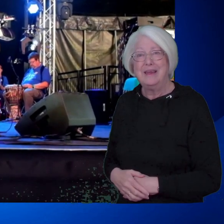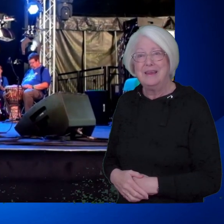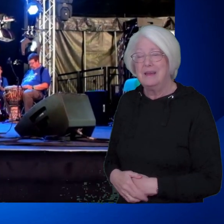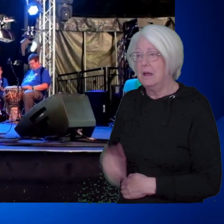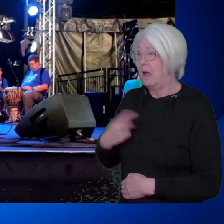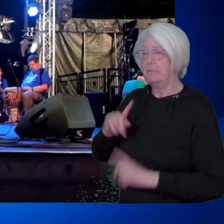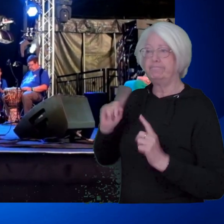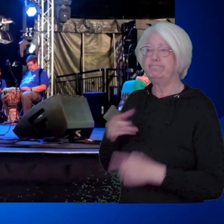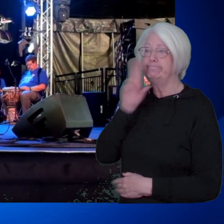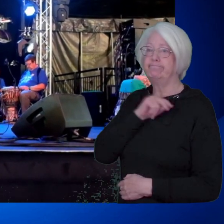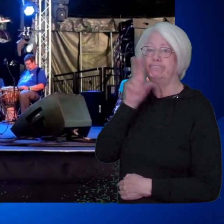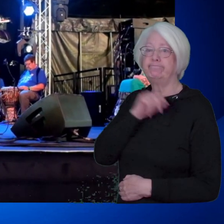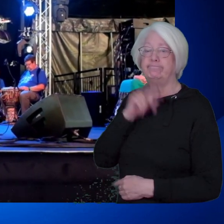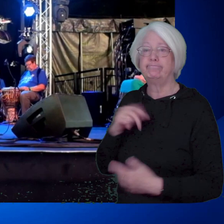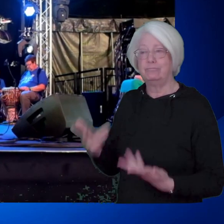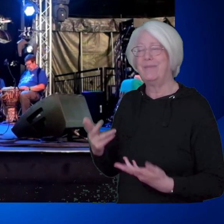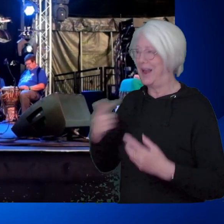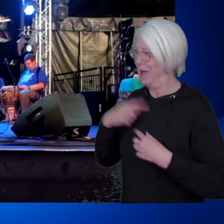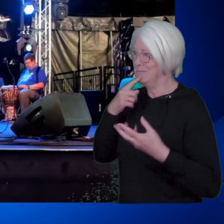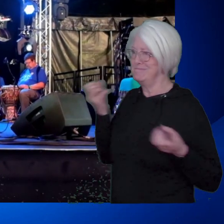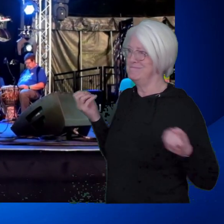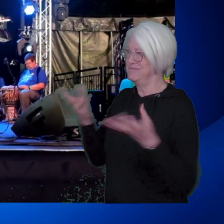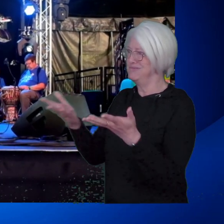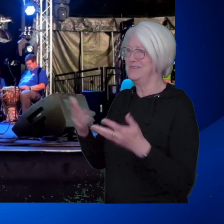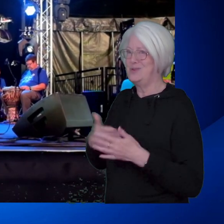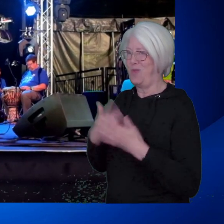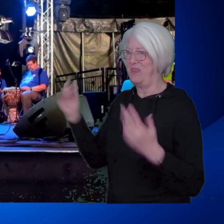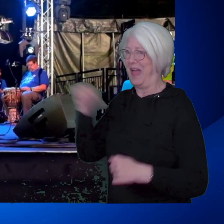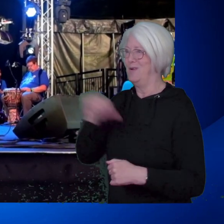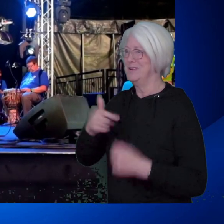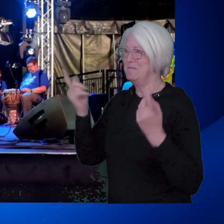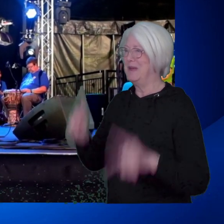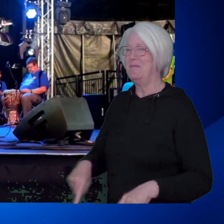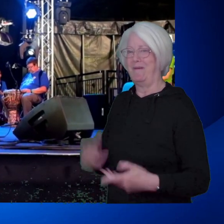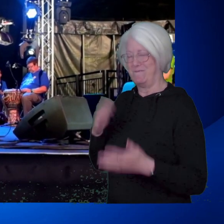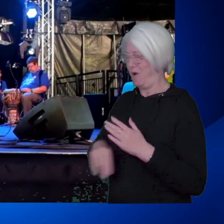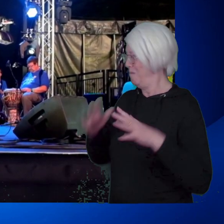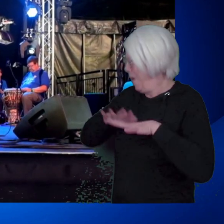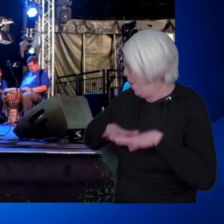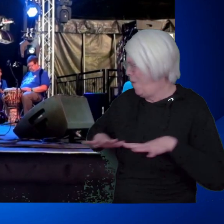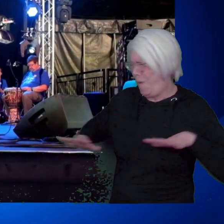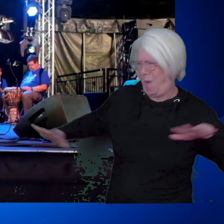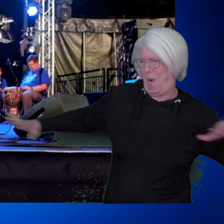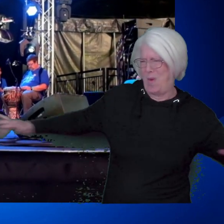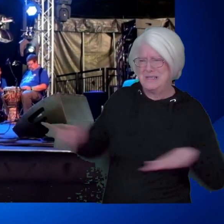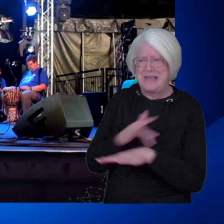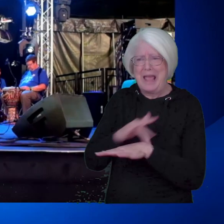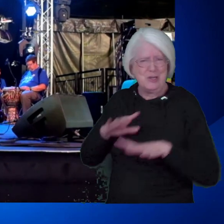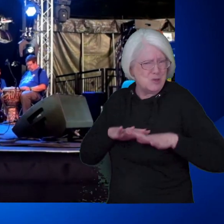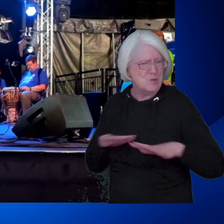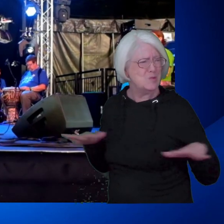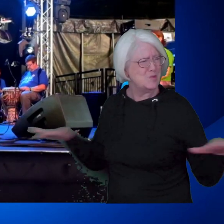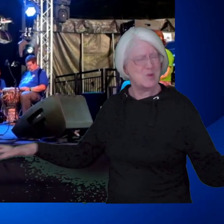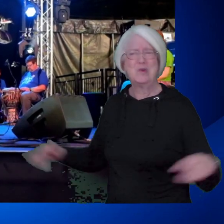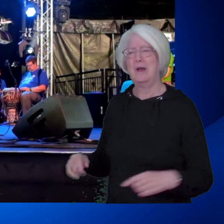cannot talk, yet I am speaking to thousands of people from this big stage.